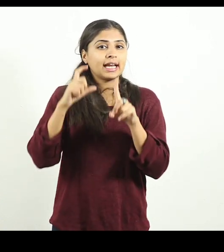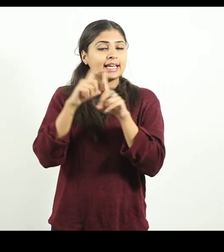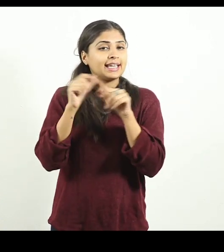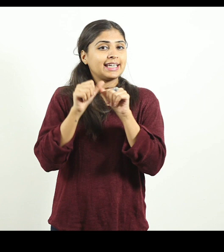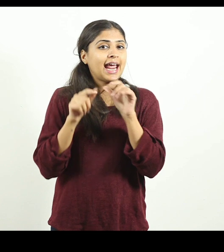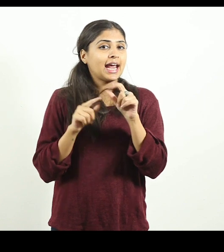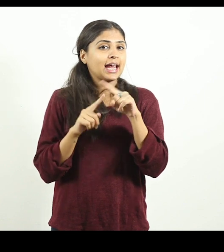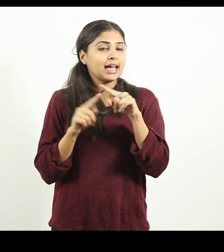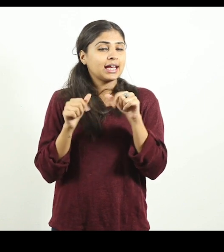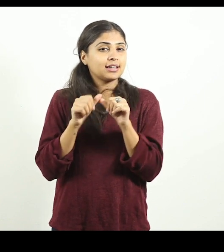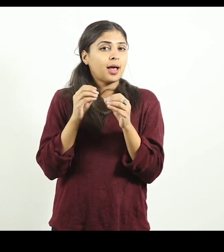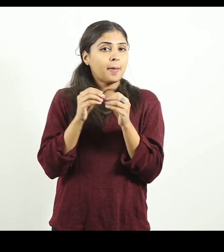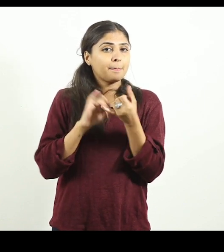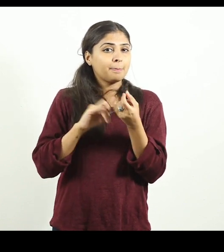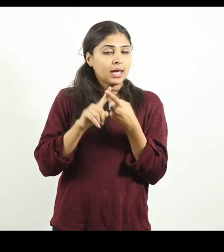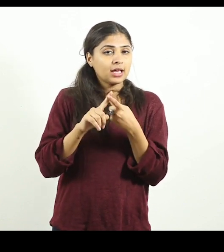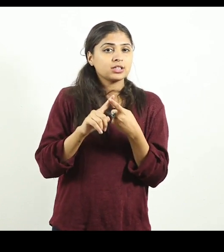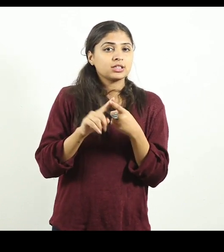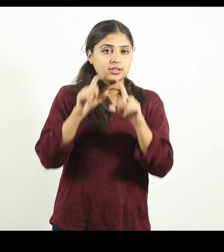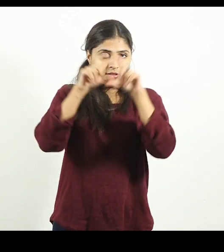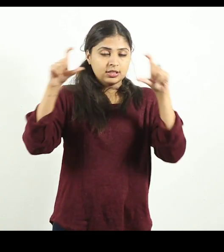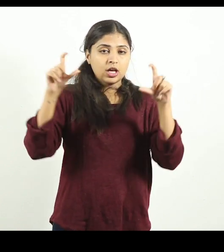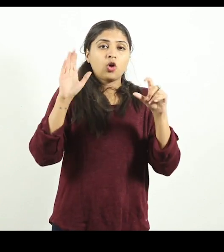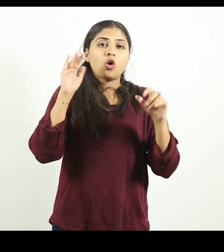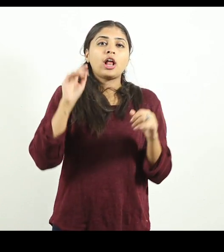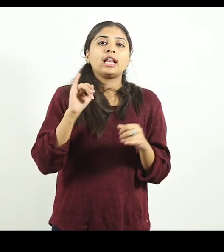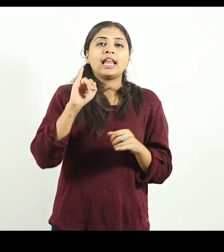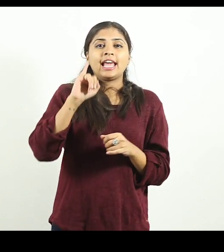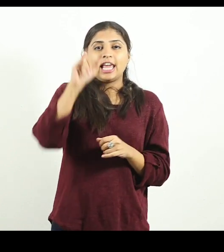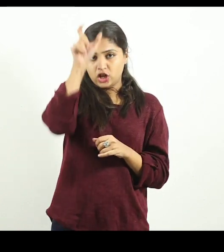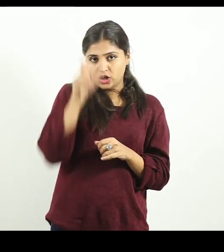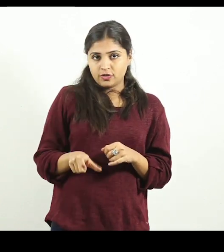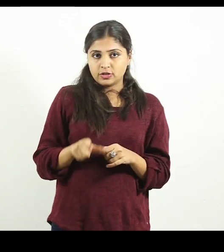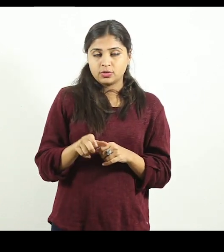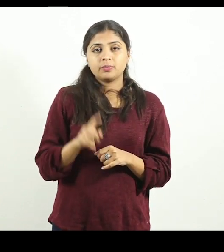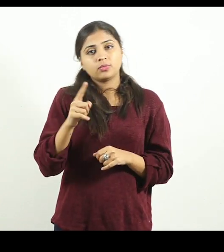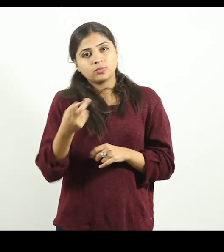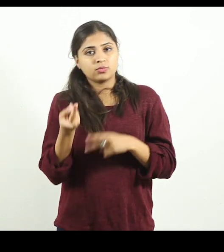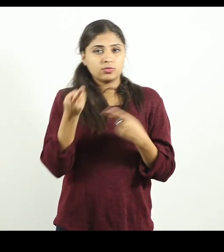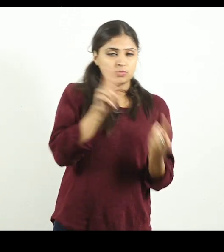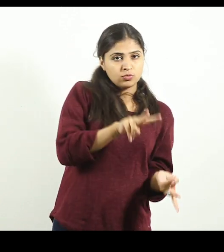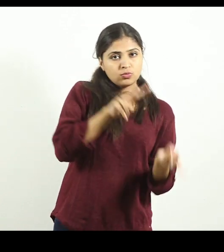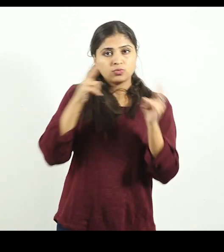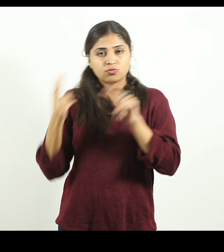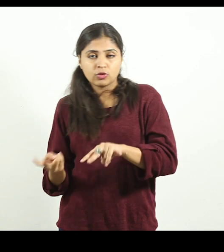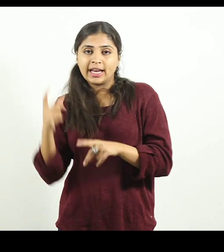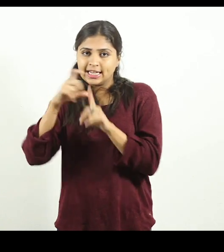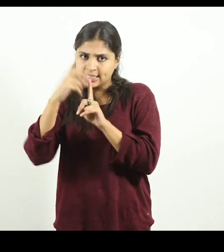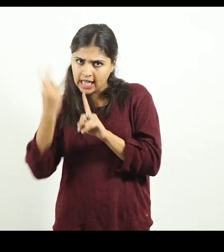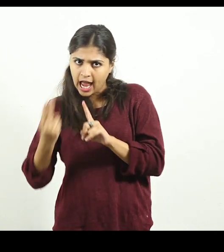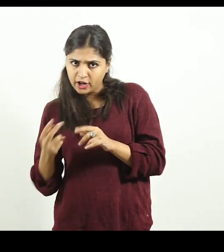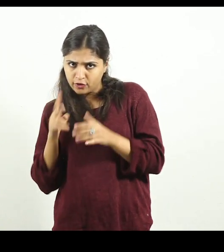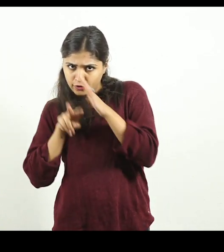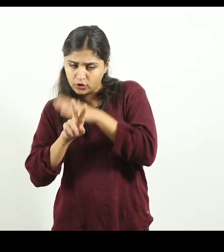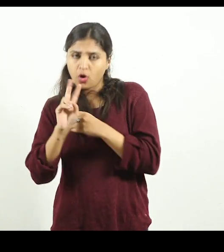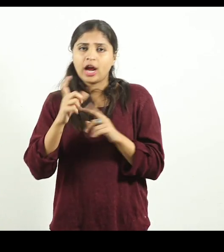table called individual. You can now switch between design view and datasheet view as your